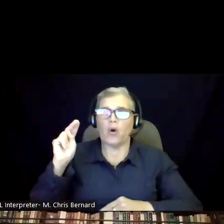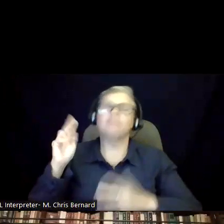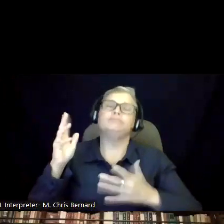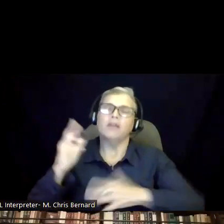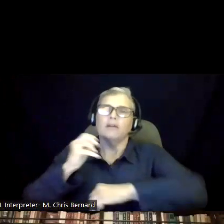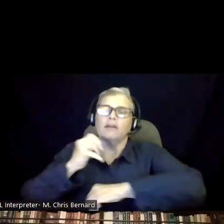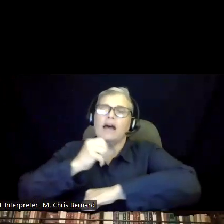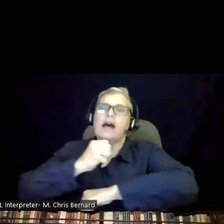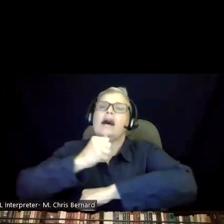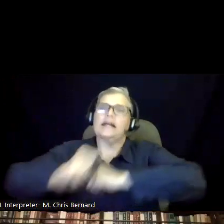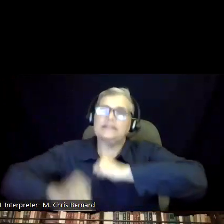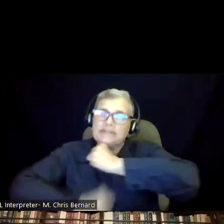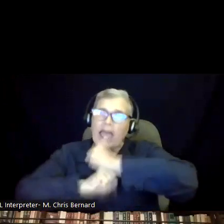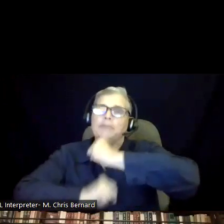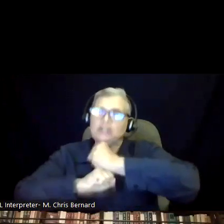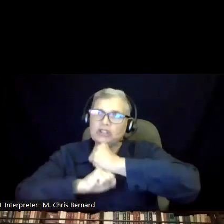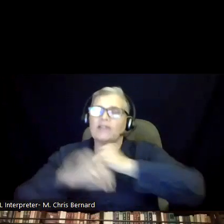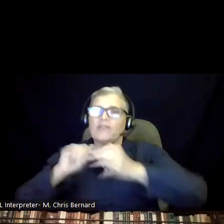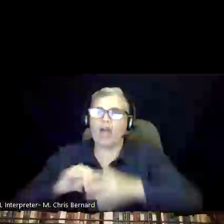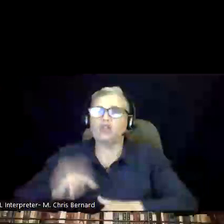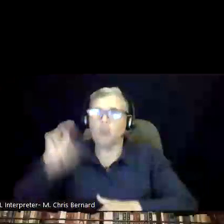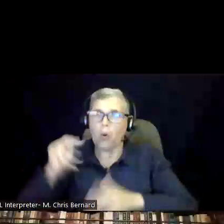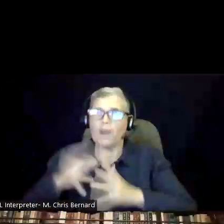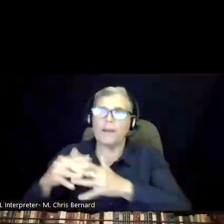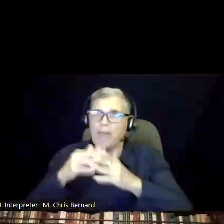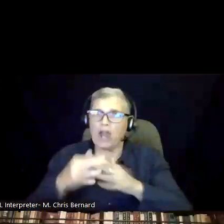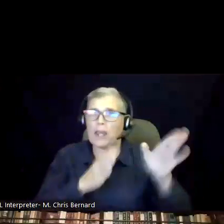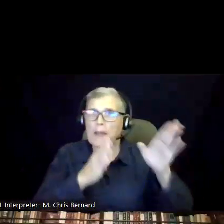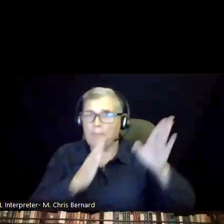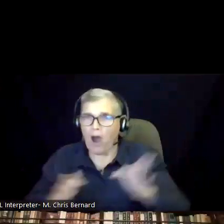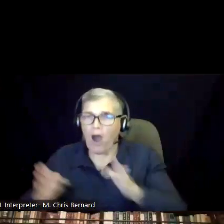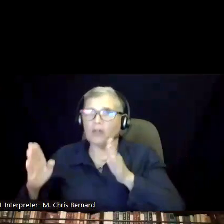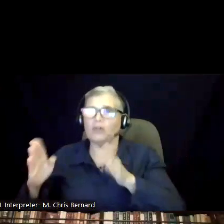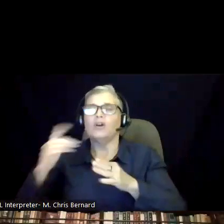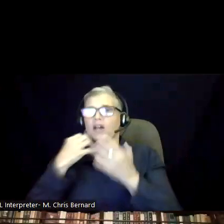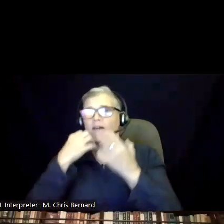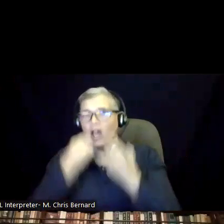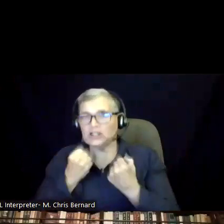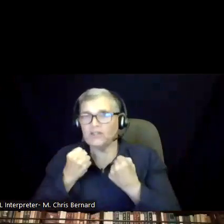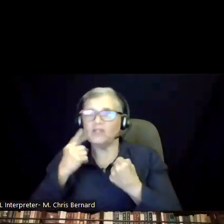establishing and promoting the North American model of wildlife conservation nationwide.